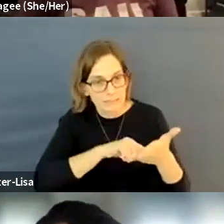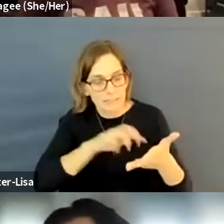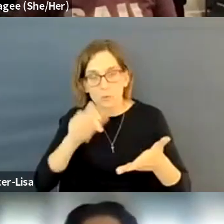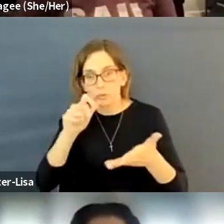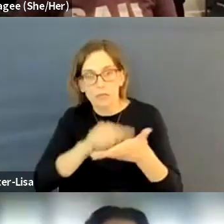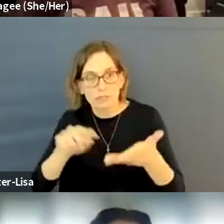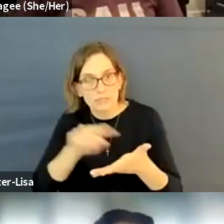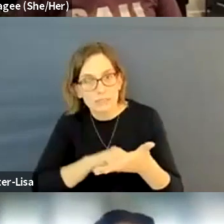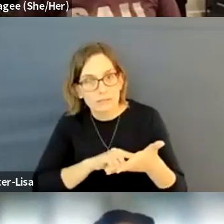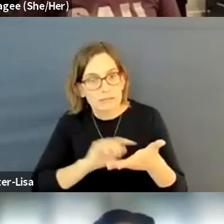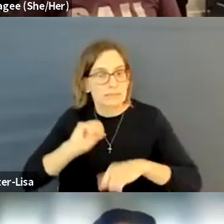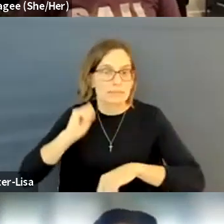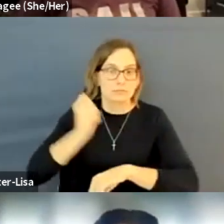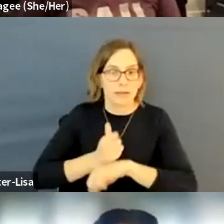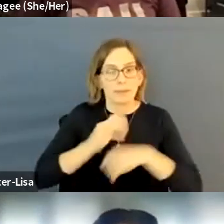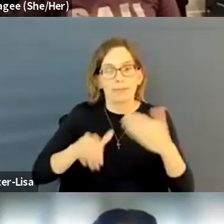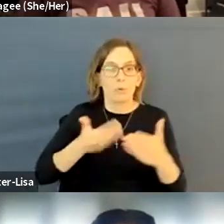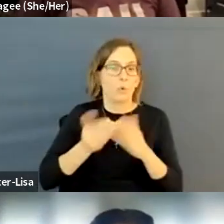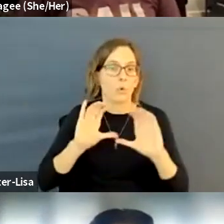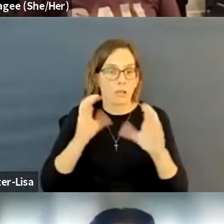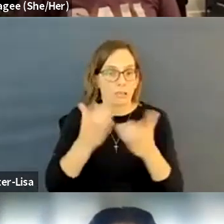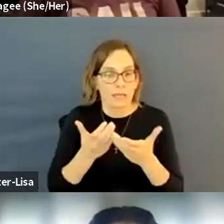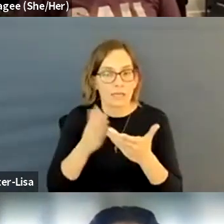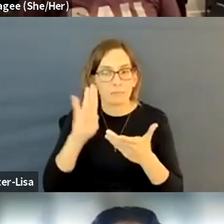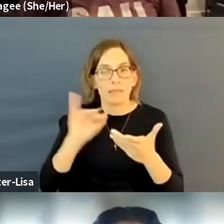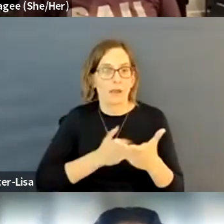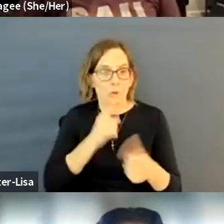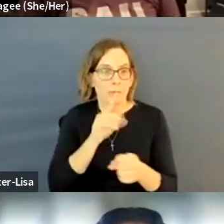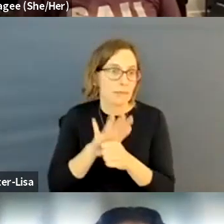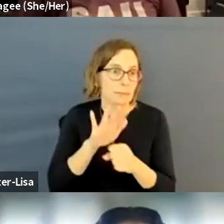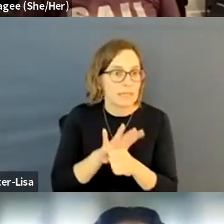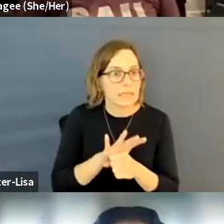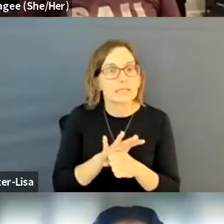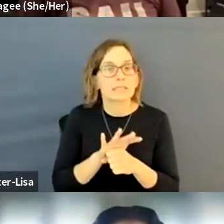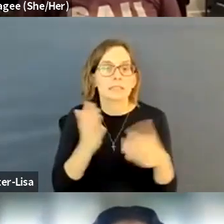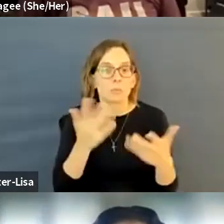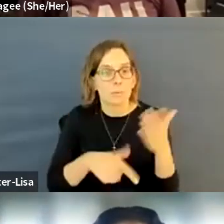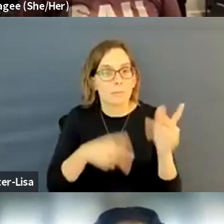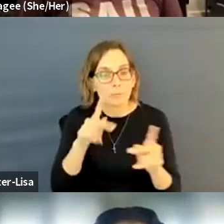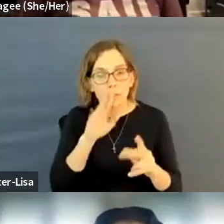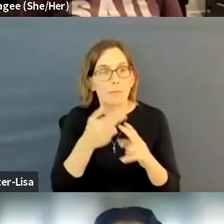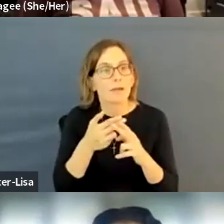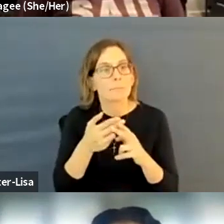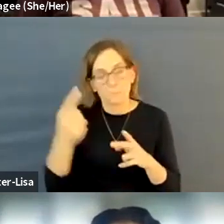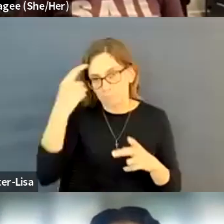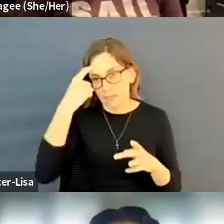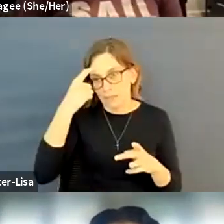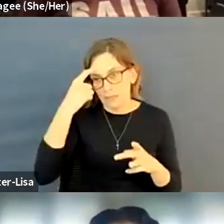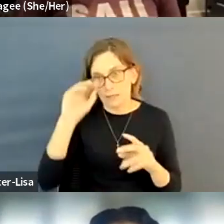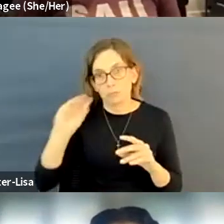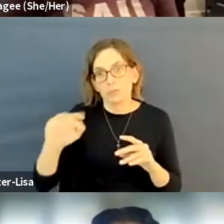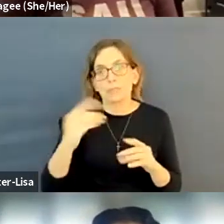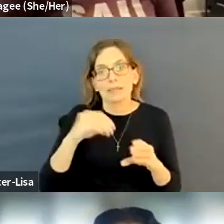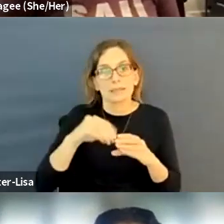know, framing the whole class by those commitments people were commenting about. You know, I think putting things in